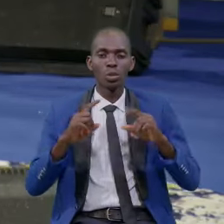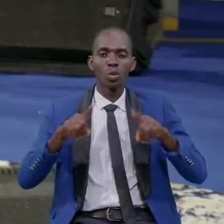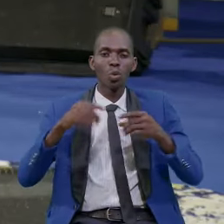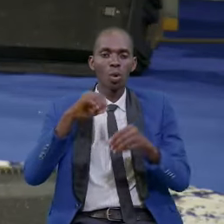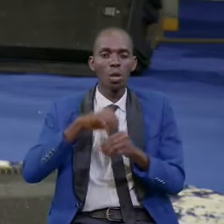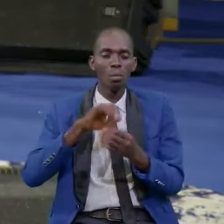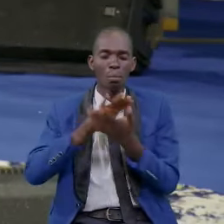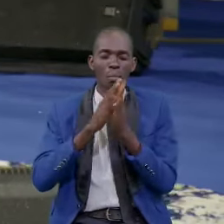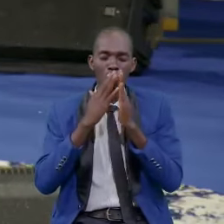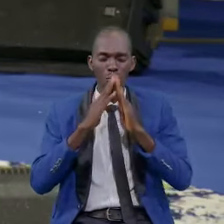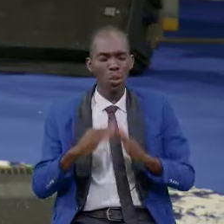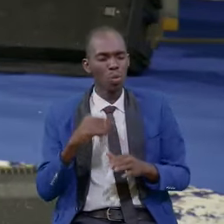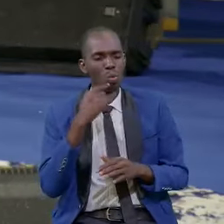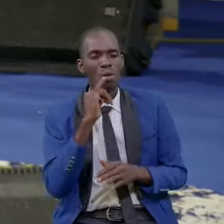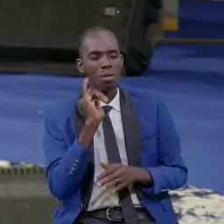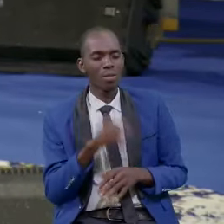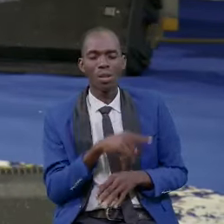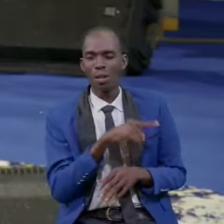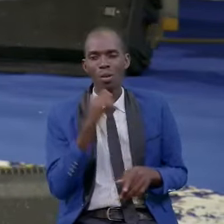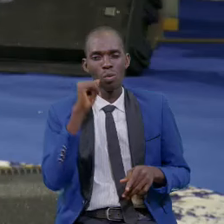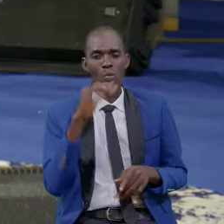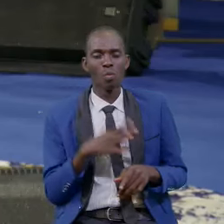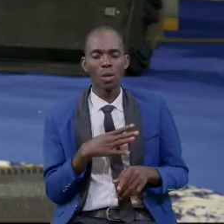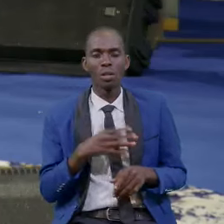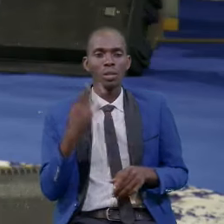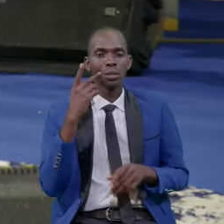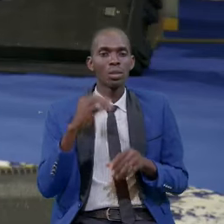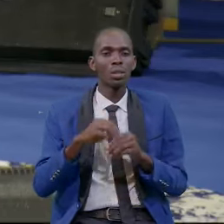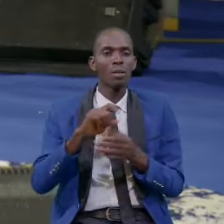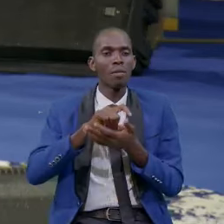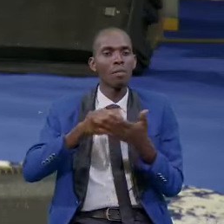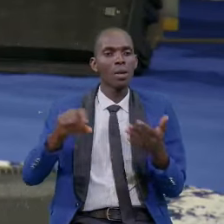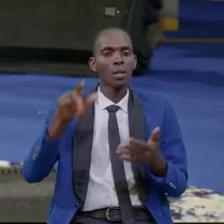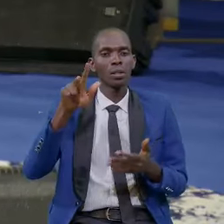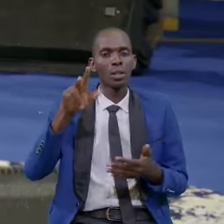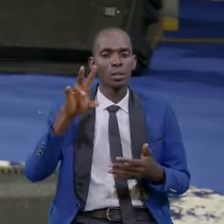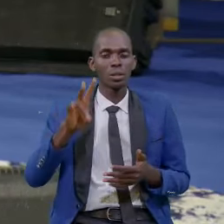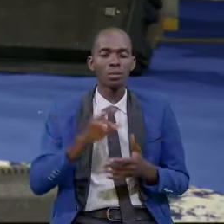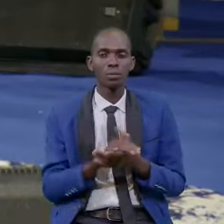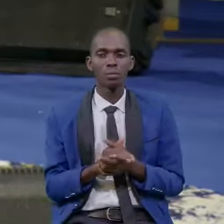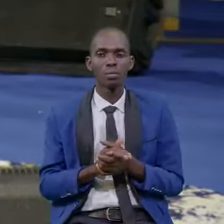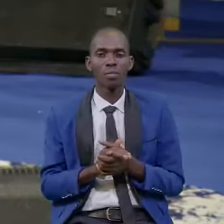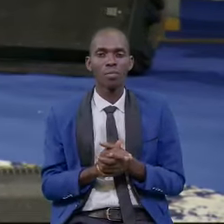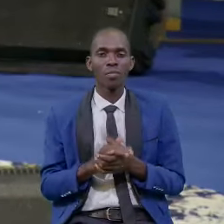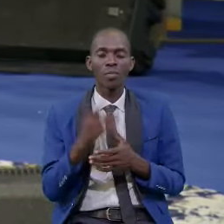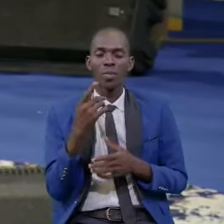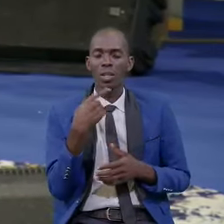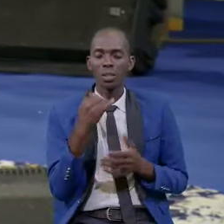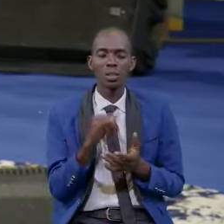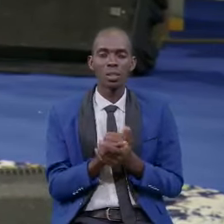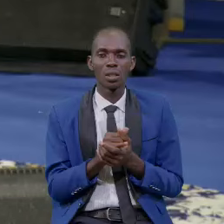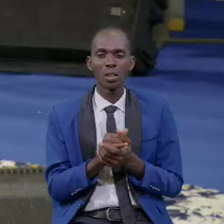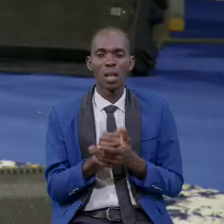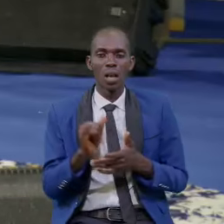woman? And look at verse 37. In verse 37, it says, and behold,